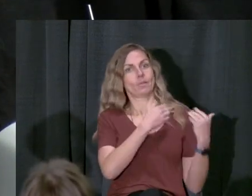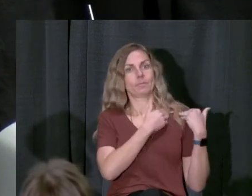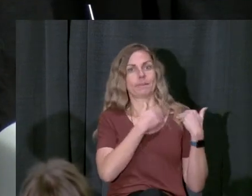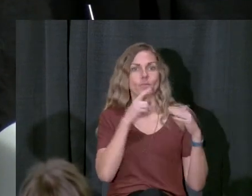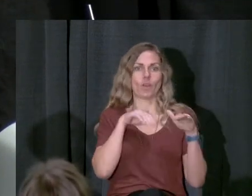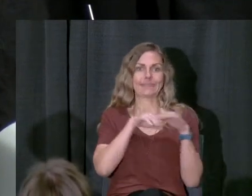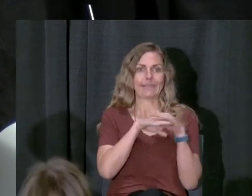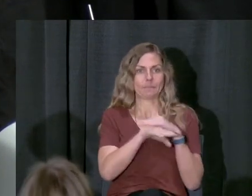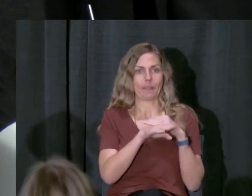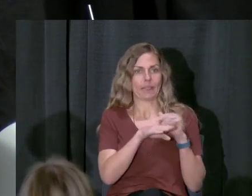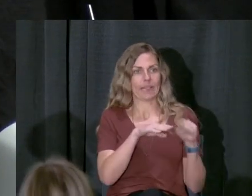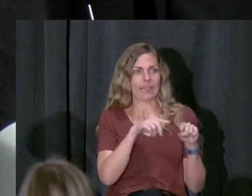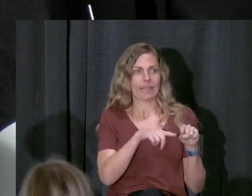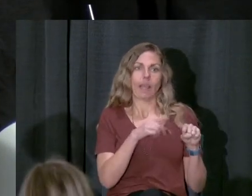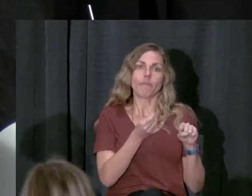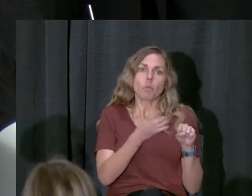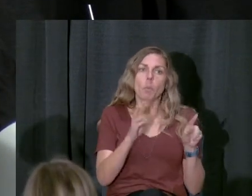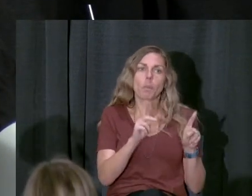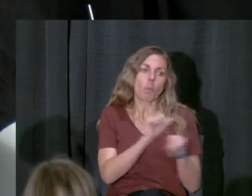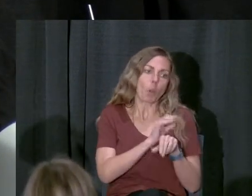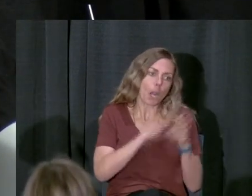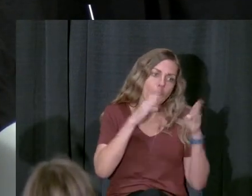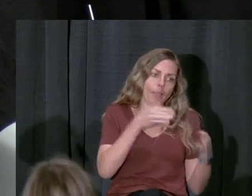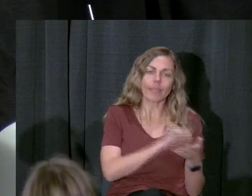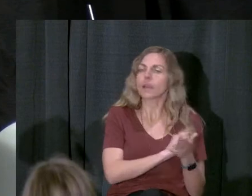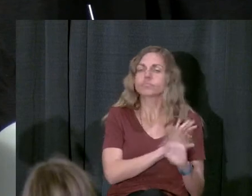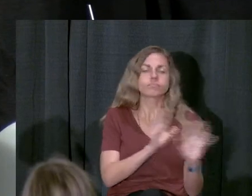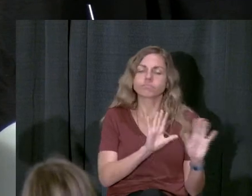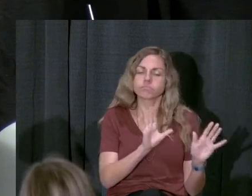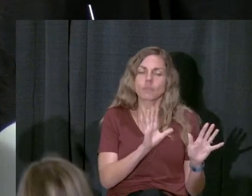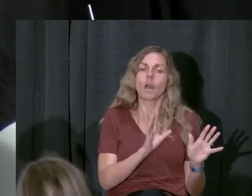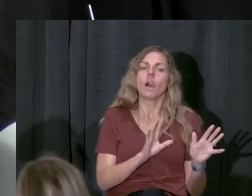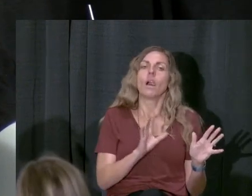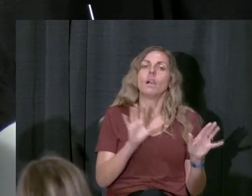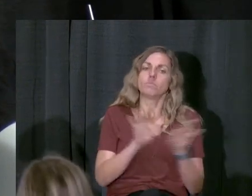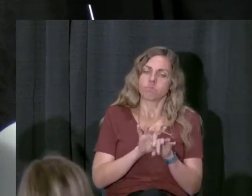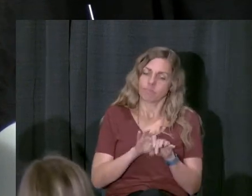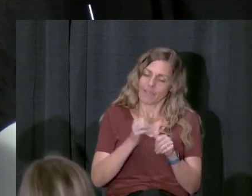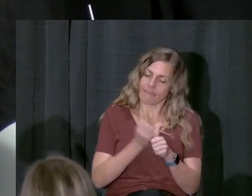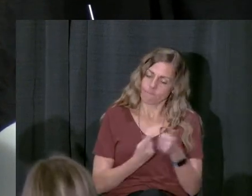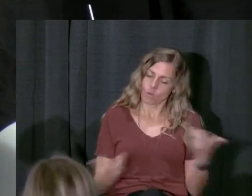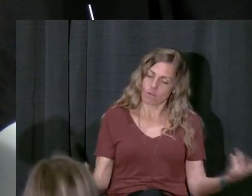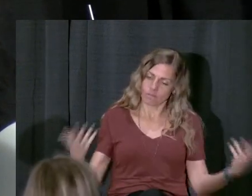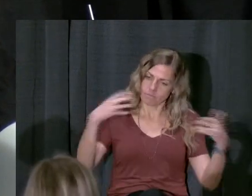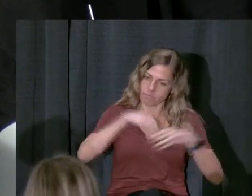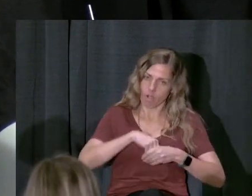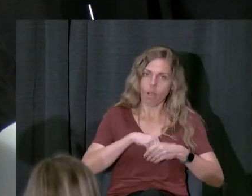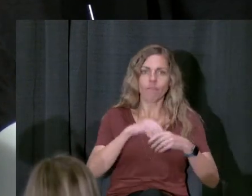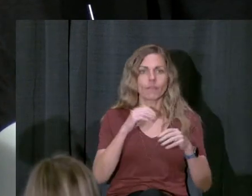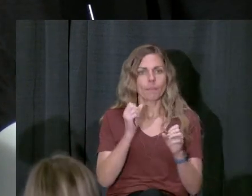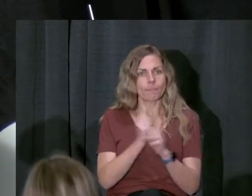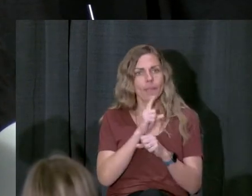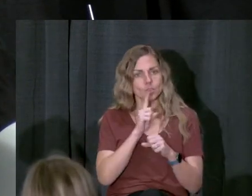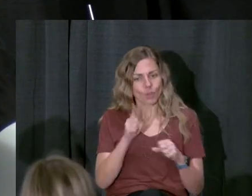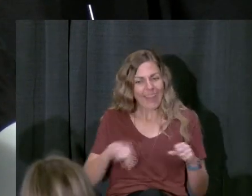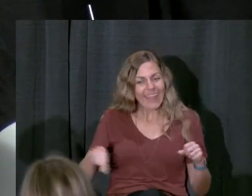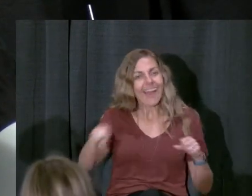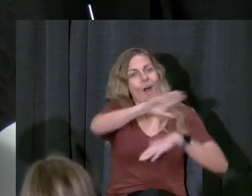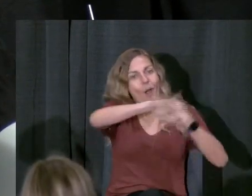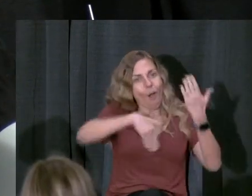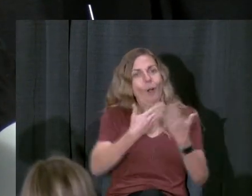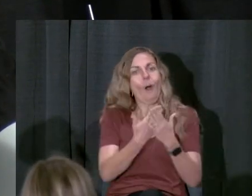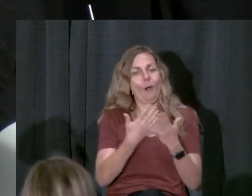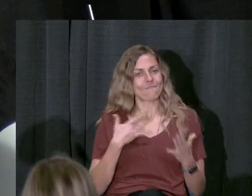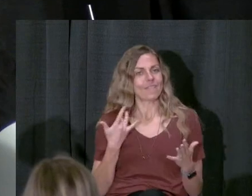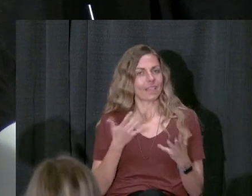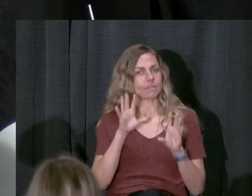with a few people working on accessibility, but it's about bringing everybody on board and making them feel that they're part of that, and